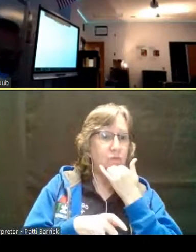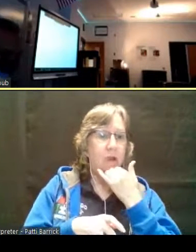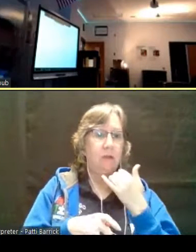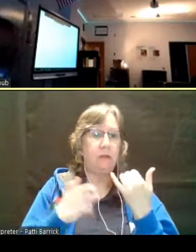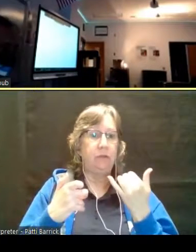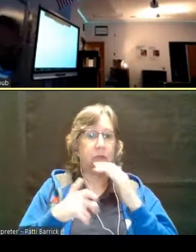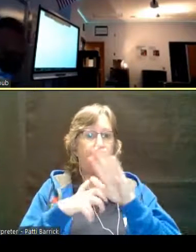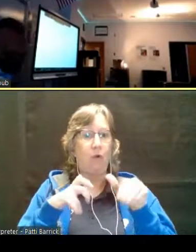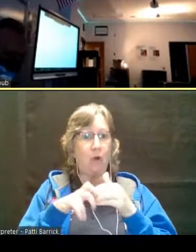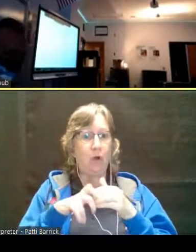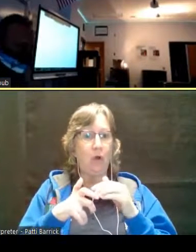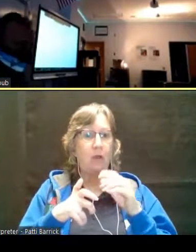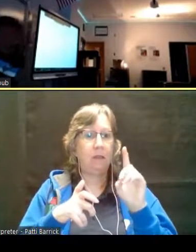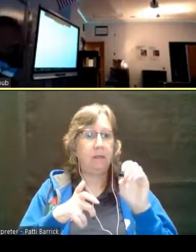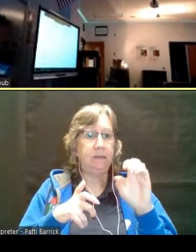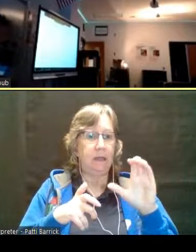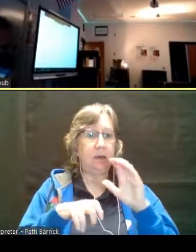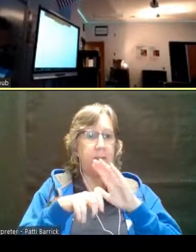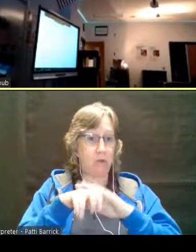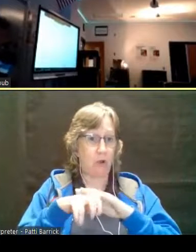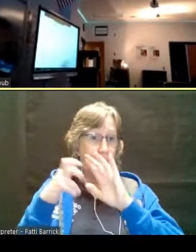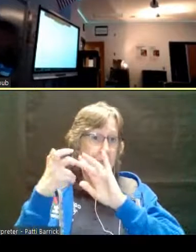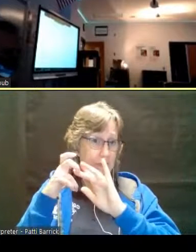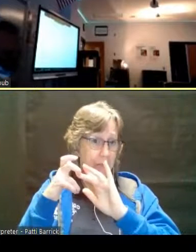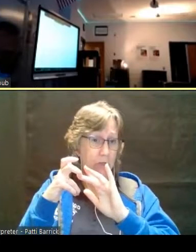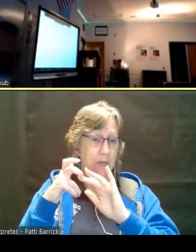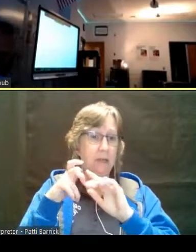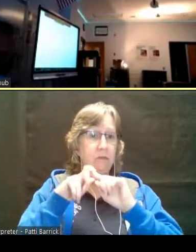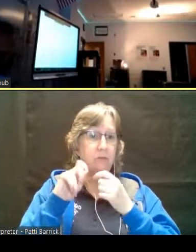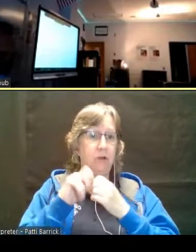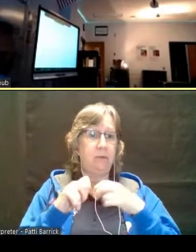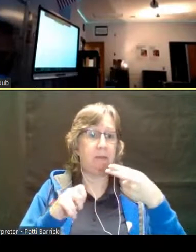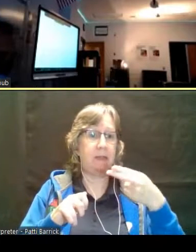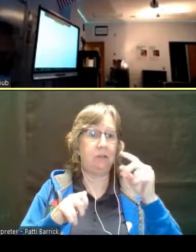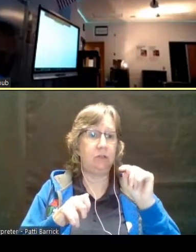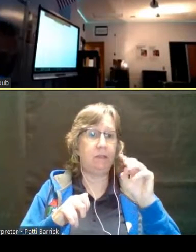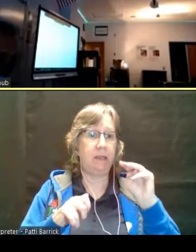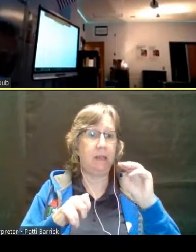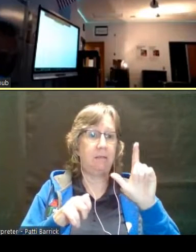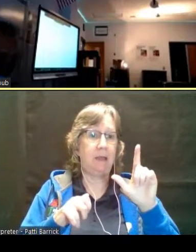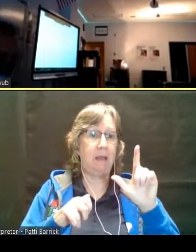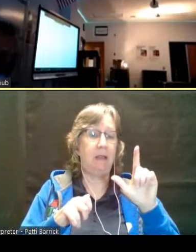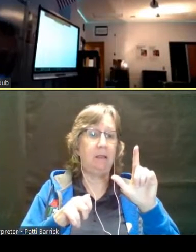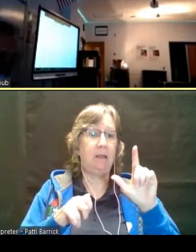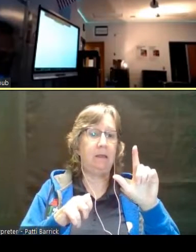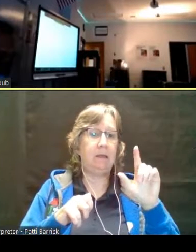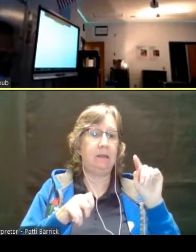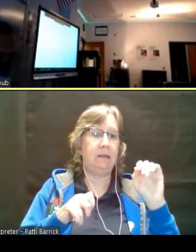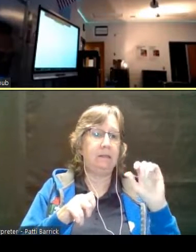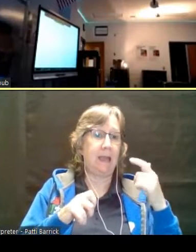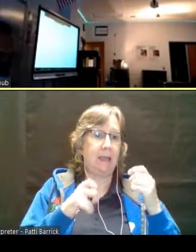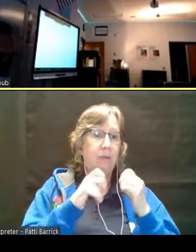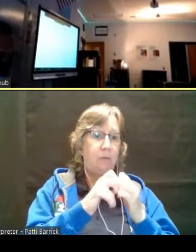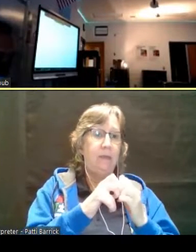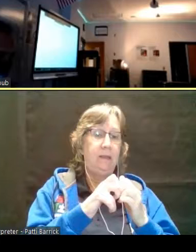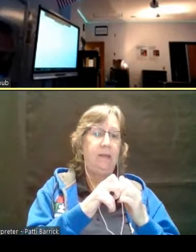an HTML tag with an element inside. So I'm going to start off a document with this,